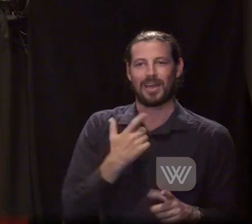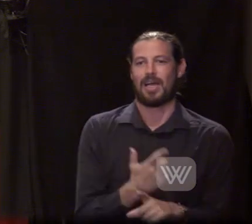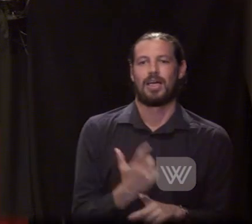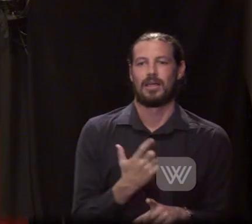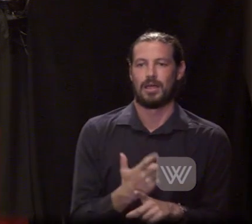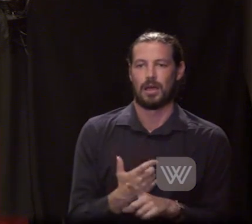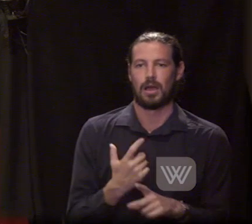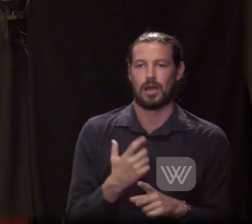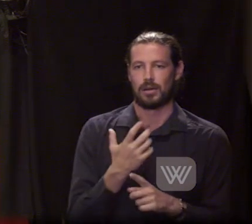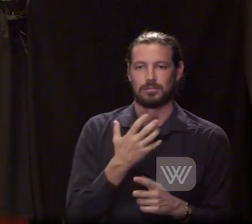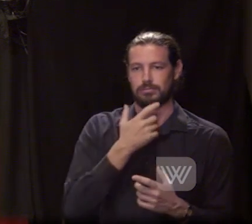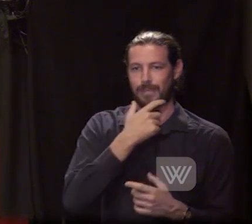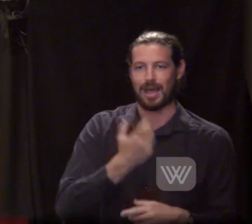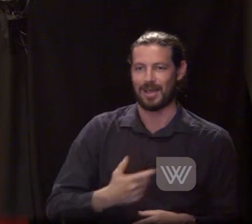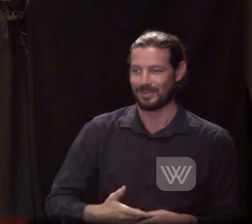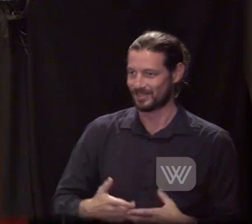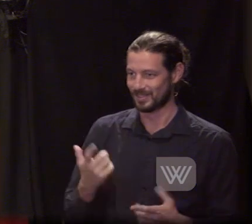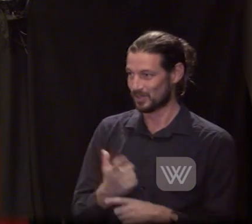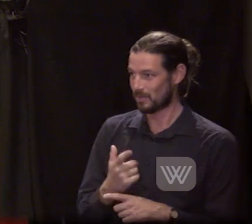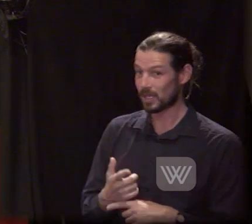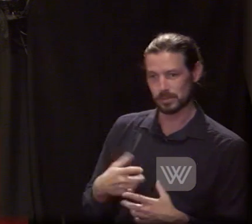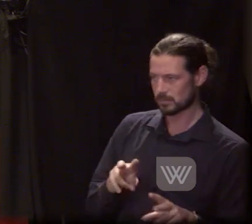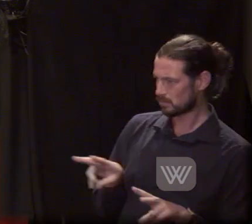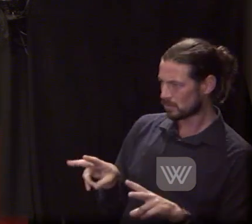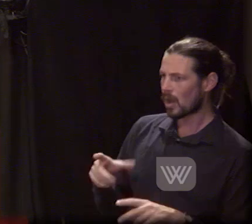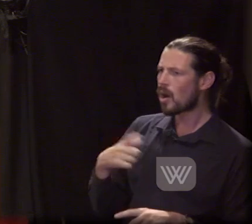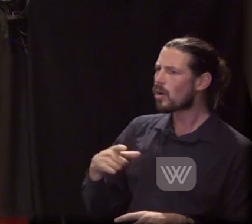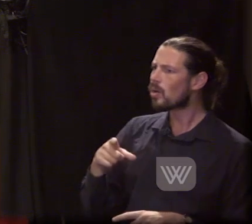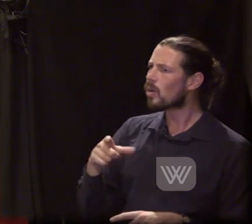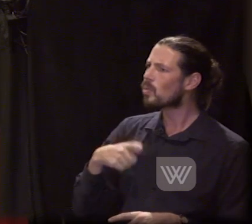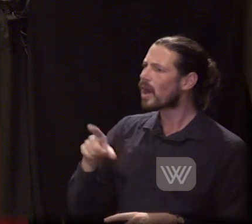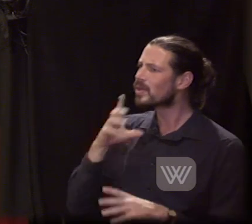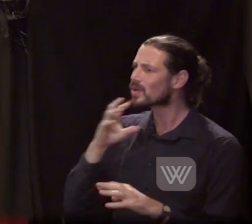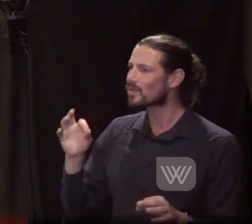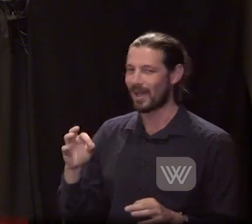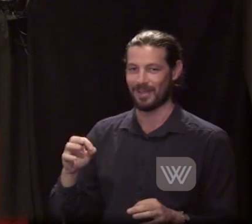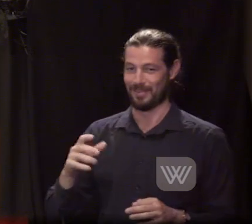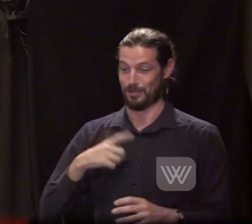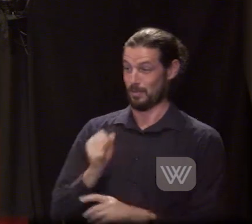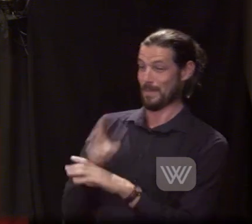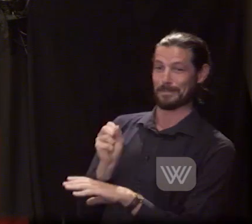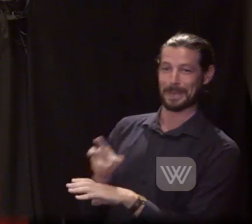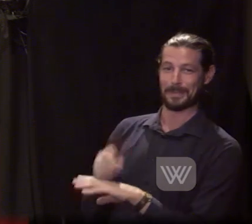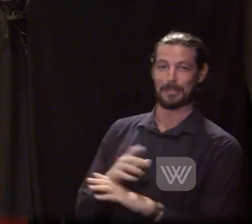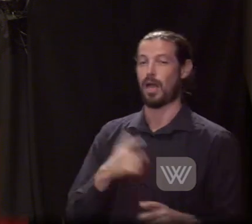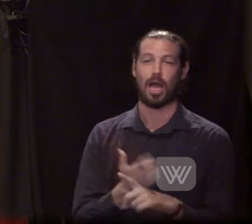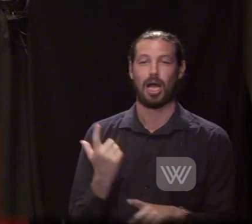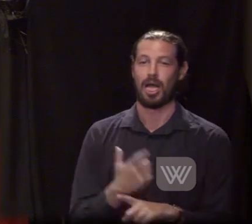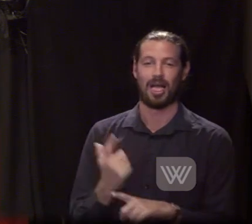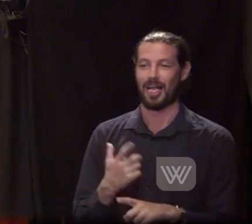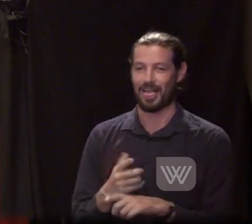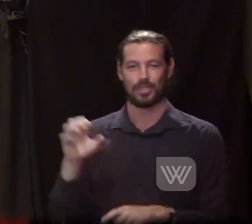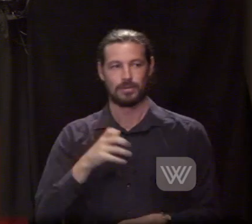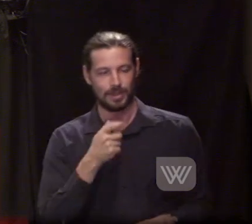dinner? They're like, we cannot talk because you're talking. And they would have had something to say, but I don't know if Australians are always like